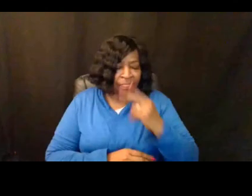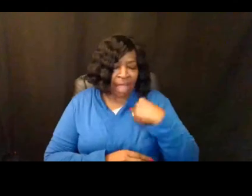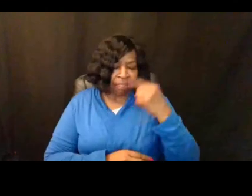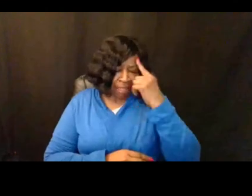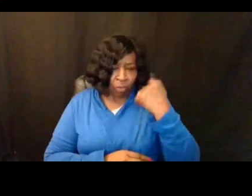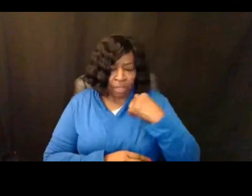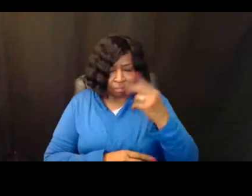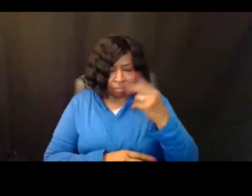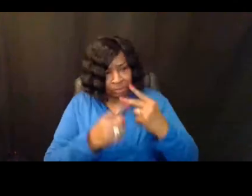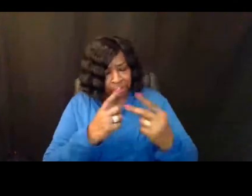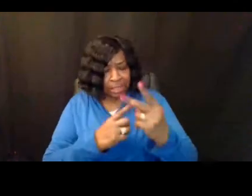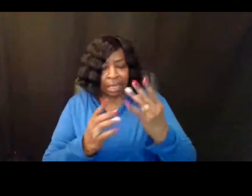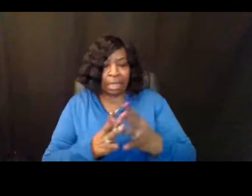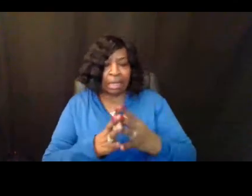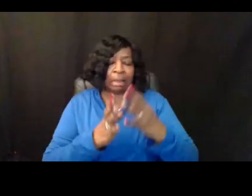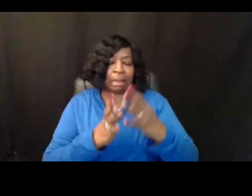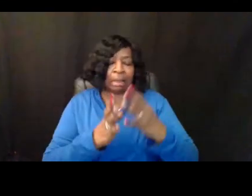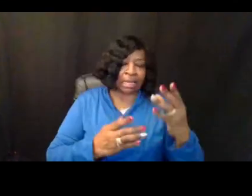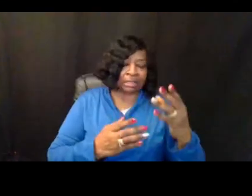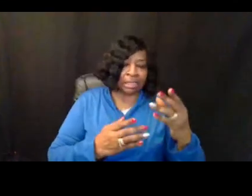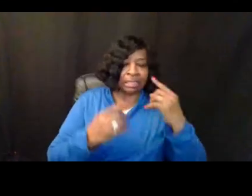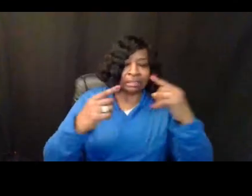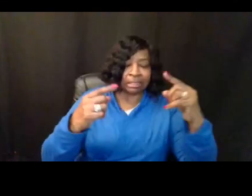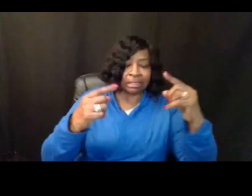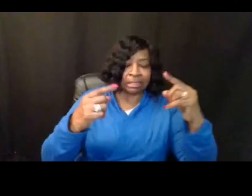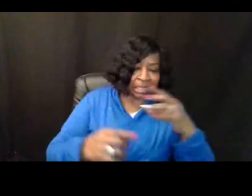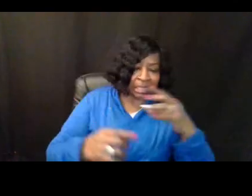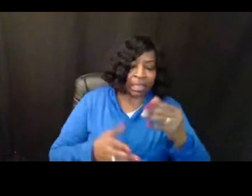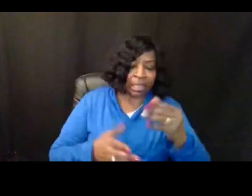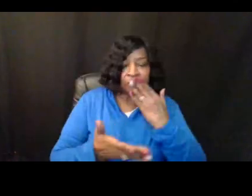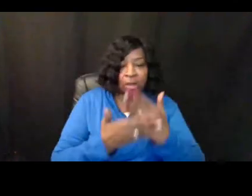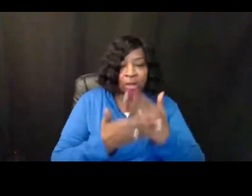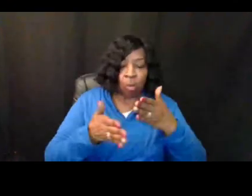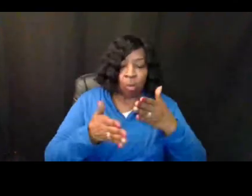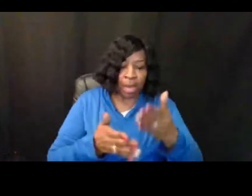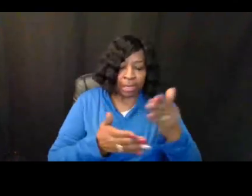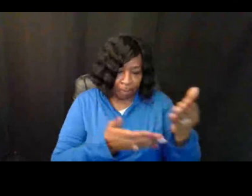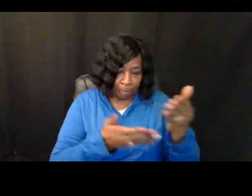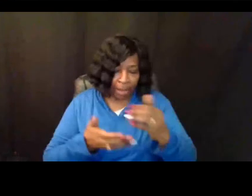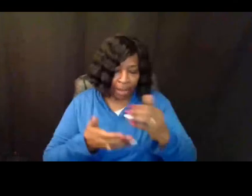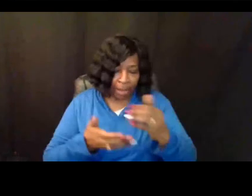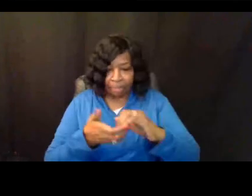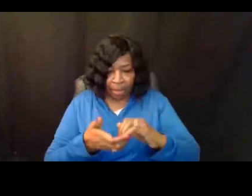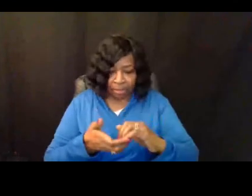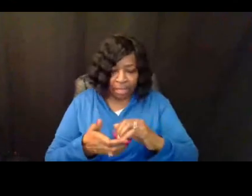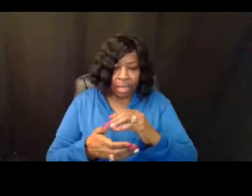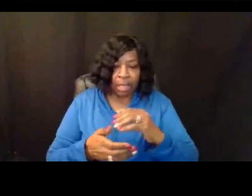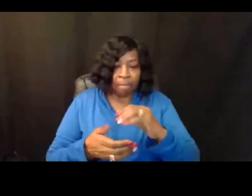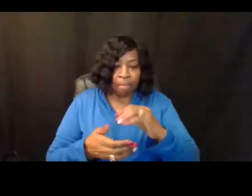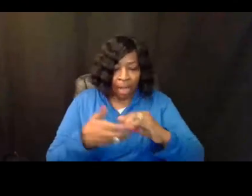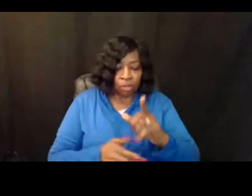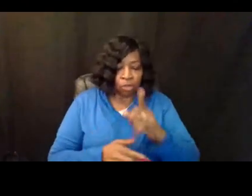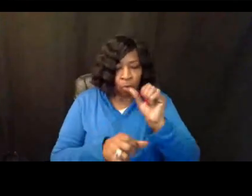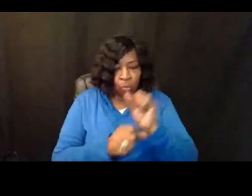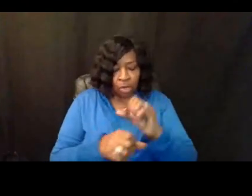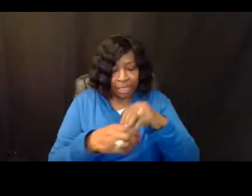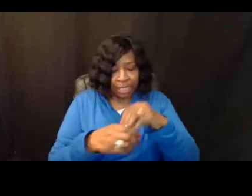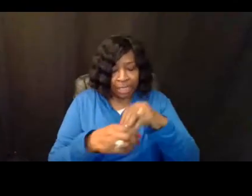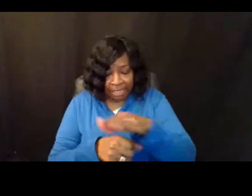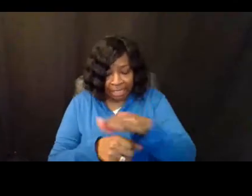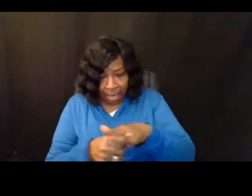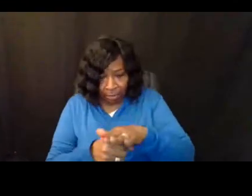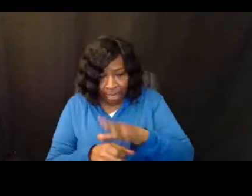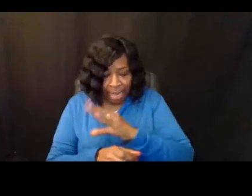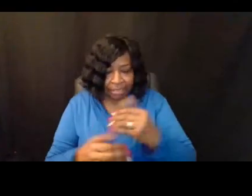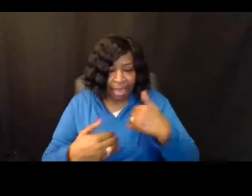see an exciting way to bring in partners who are on this call, partners who we know are working in this space and who have those really trusted relationships with the